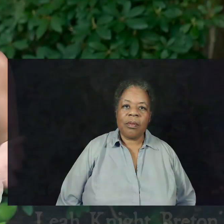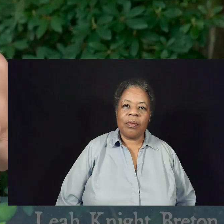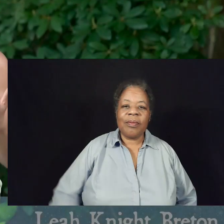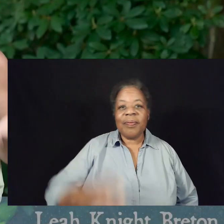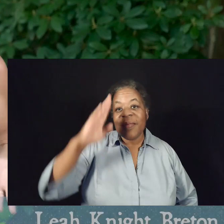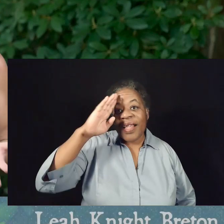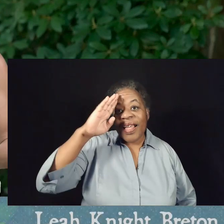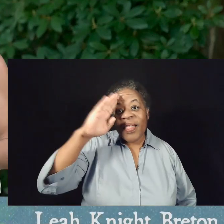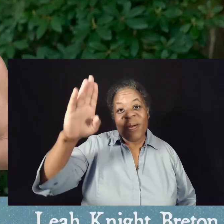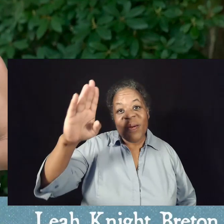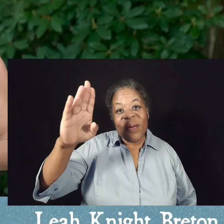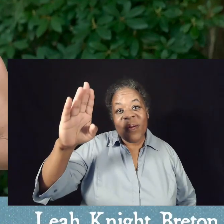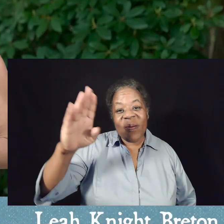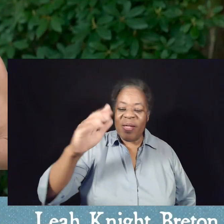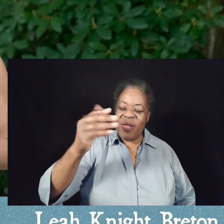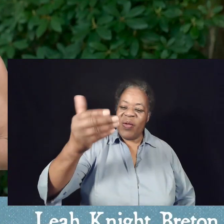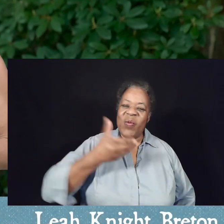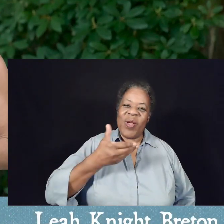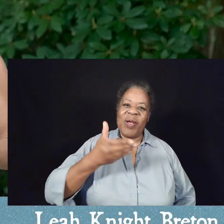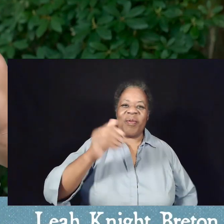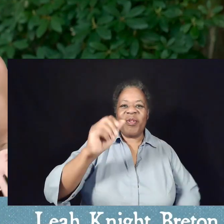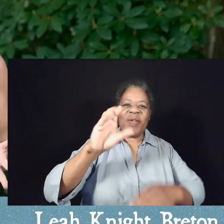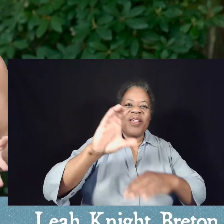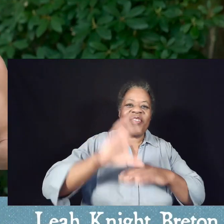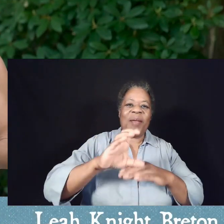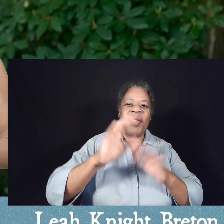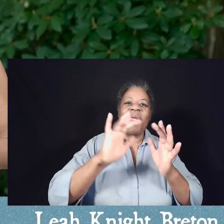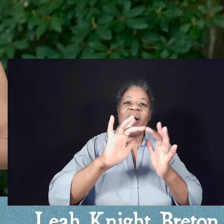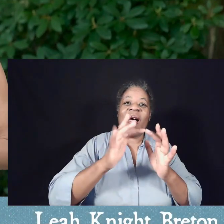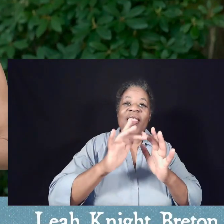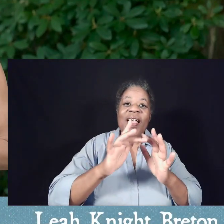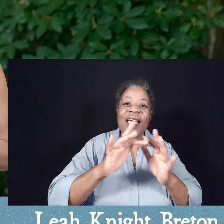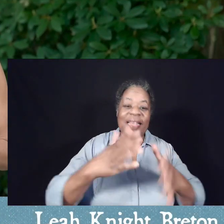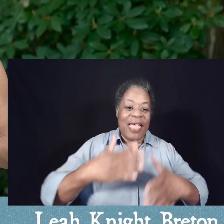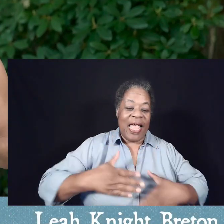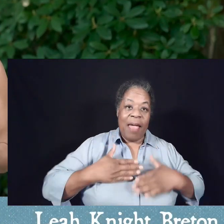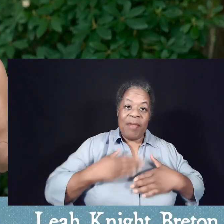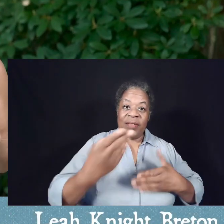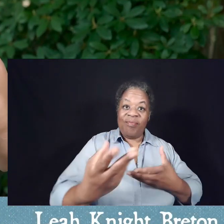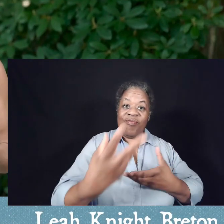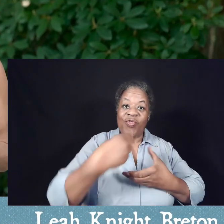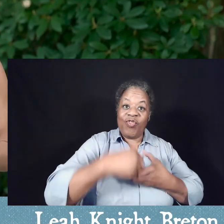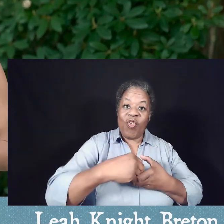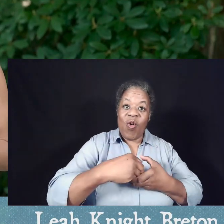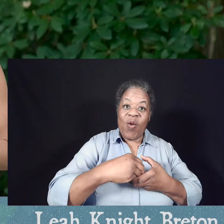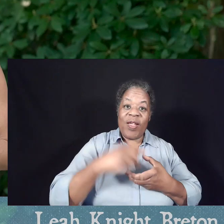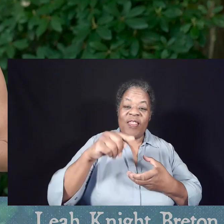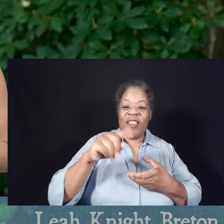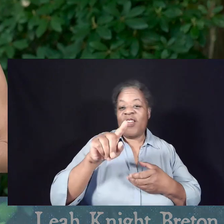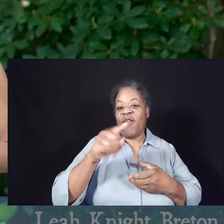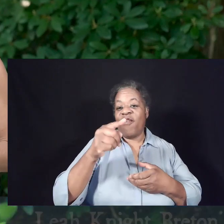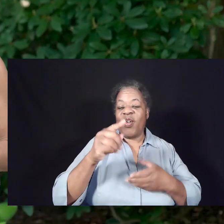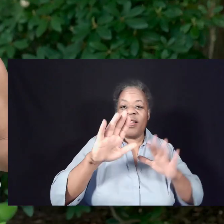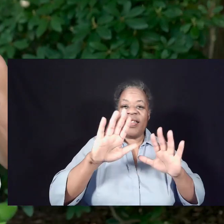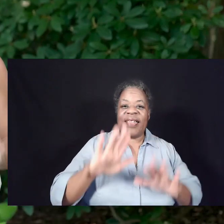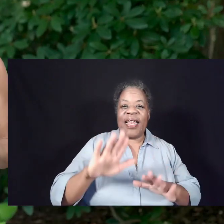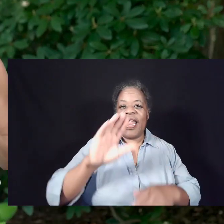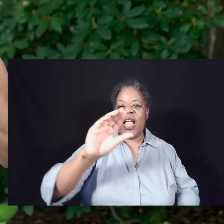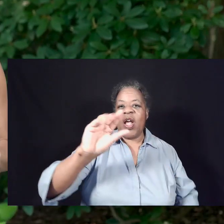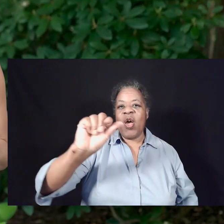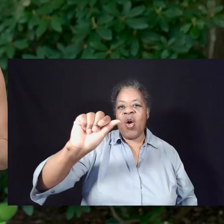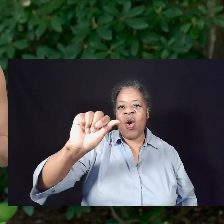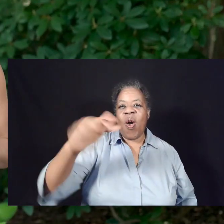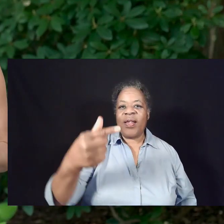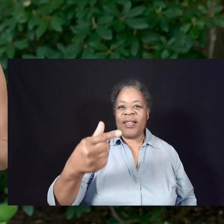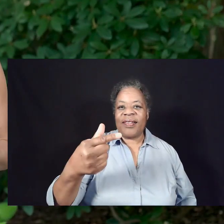Hi, welcome to Grace Online. We're so glad you're joining us for this first Sunday in August. If you're living